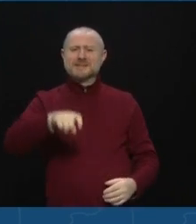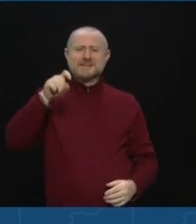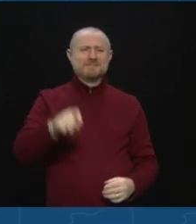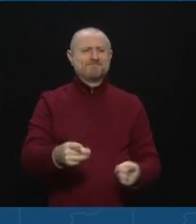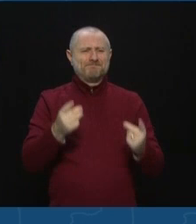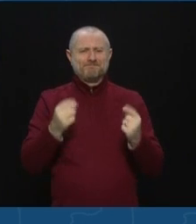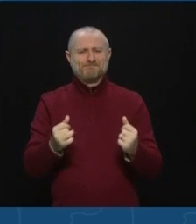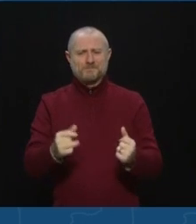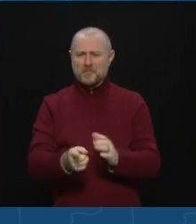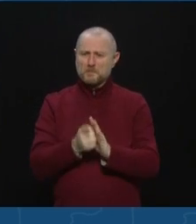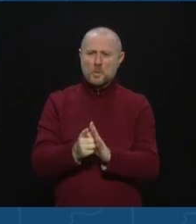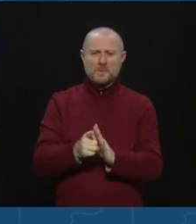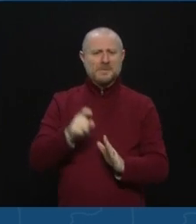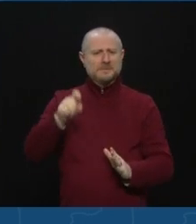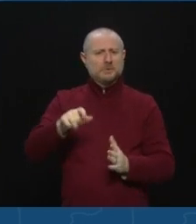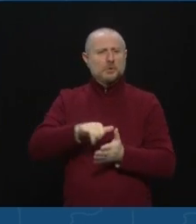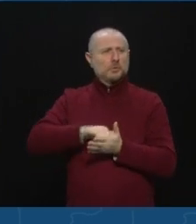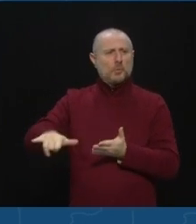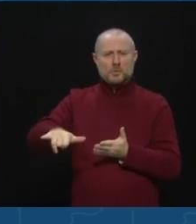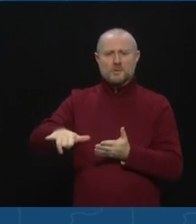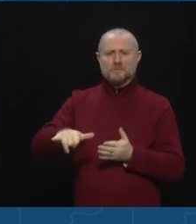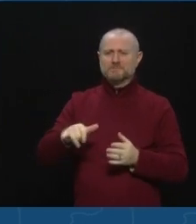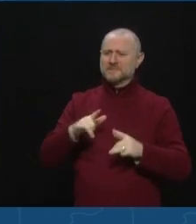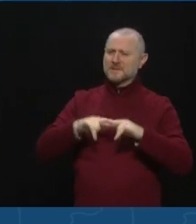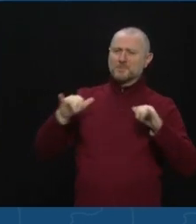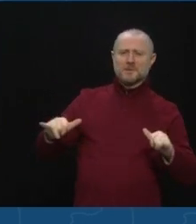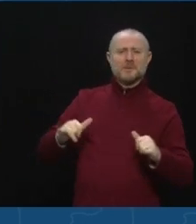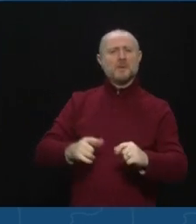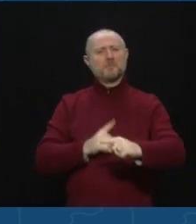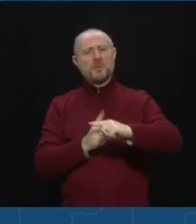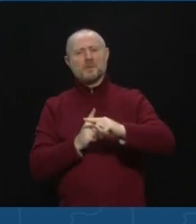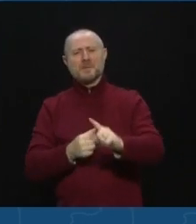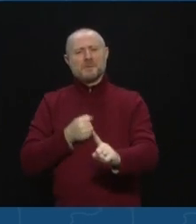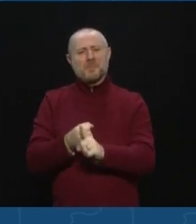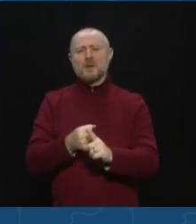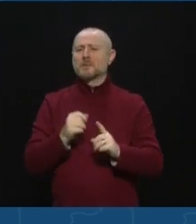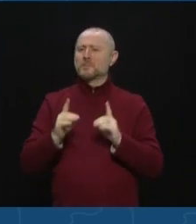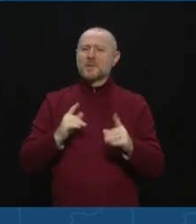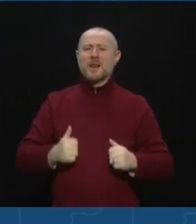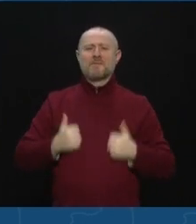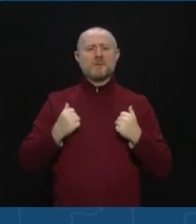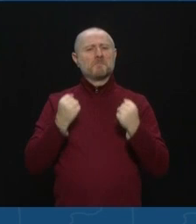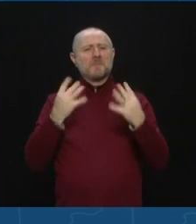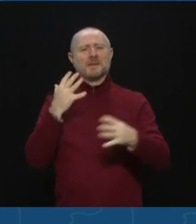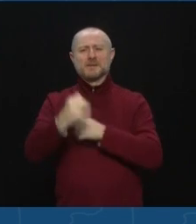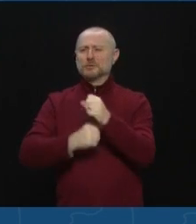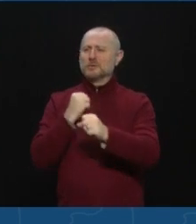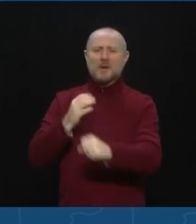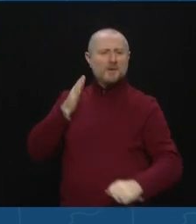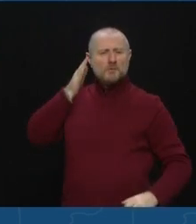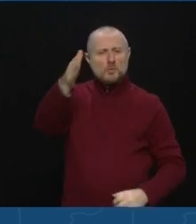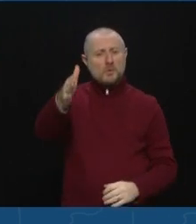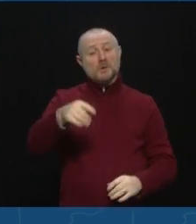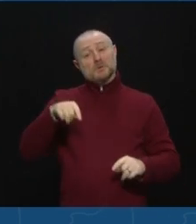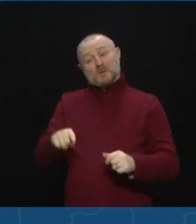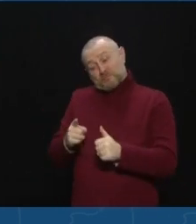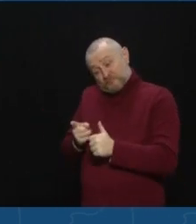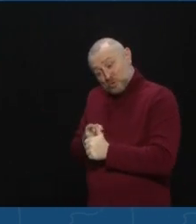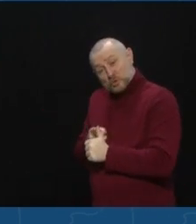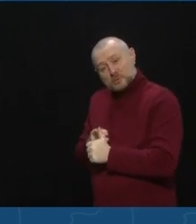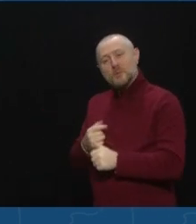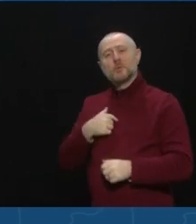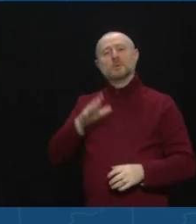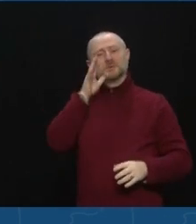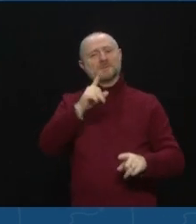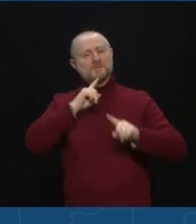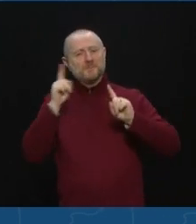at the same time positively impact people's lives and livelihoods for decades to come. First, we'll respond to this